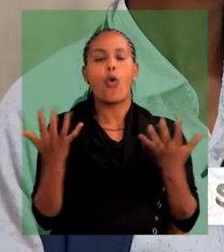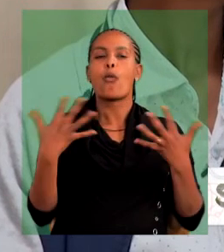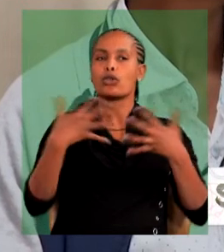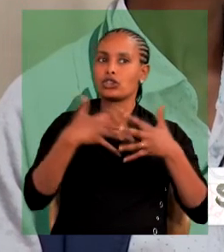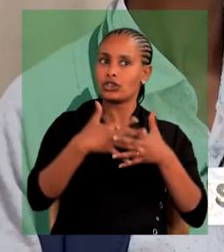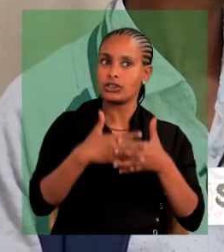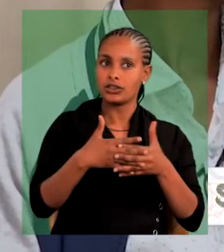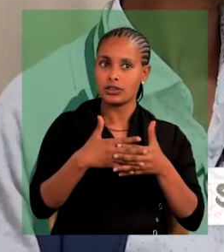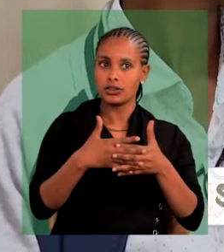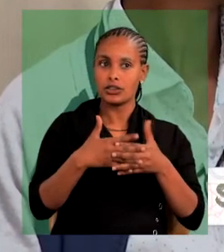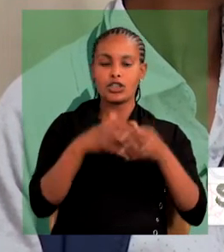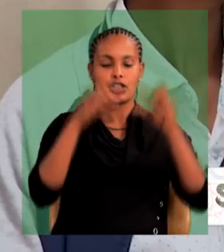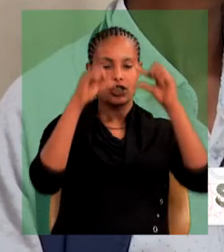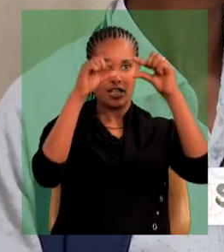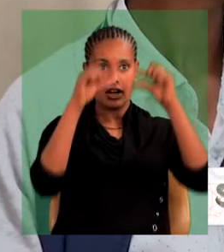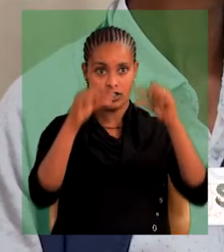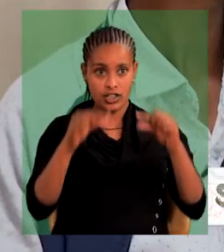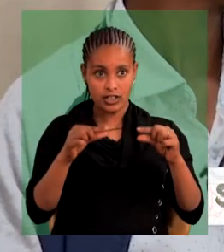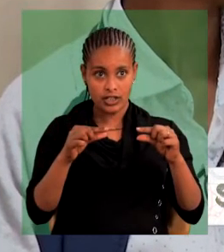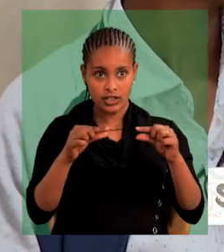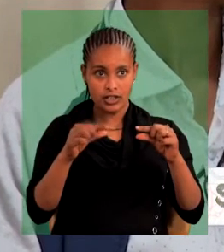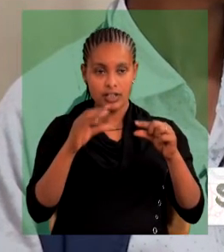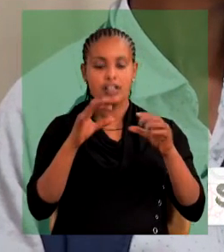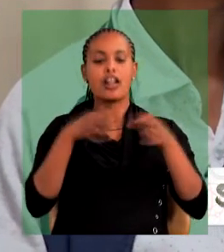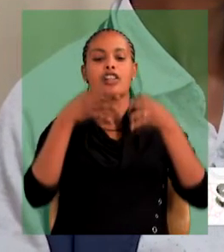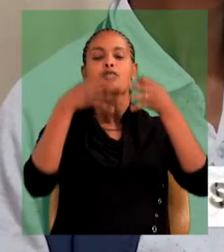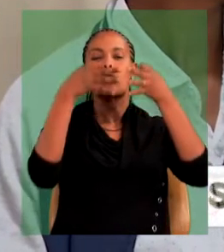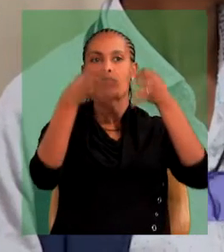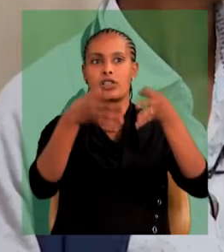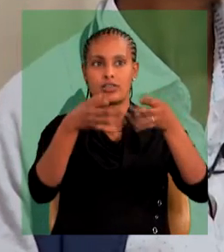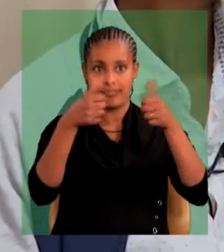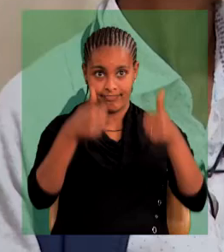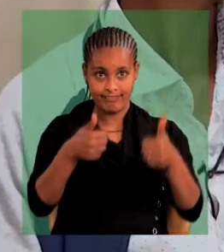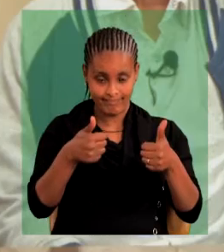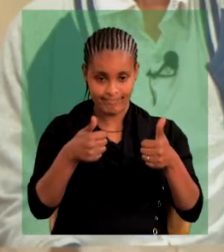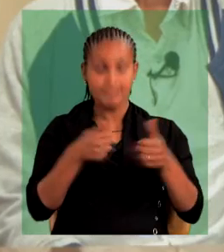composition, structure, and transformation.